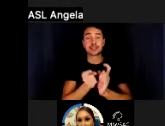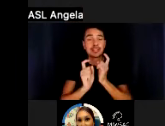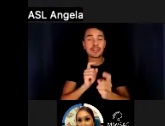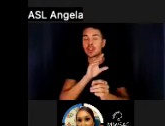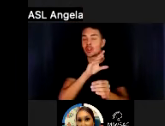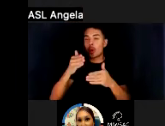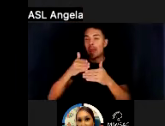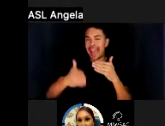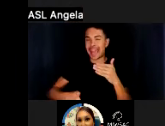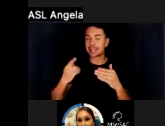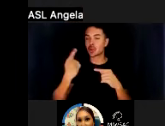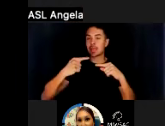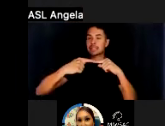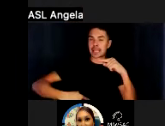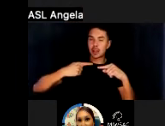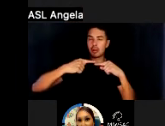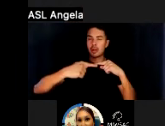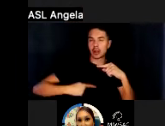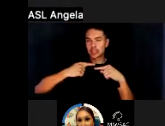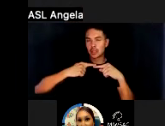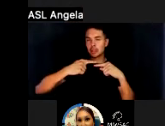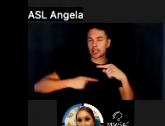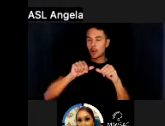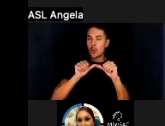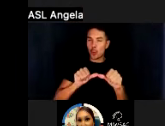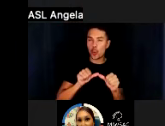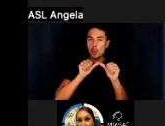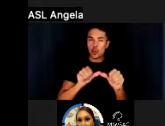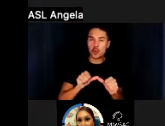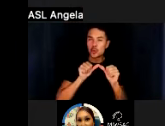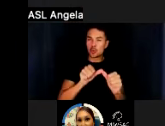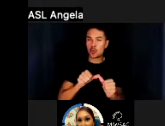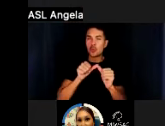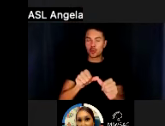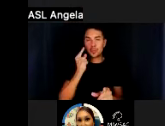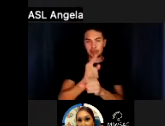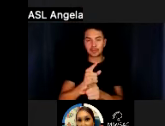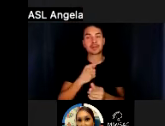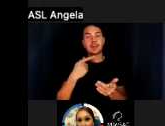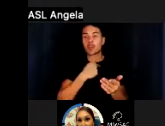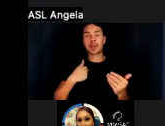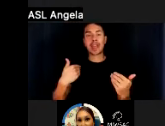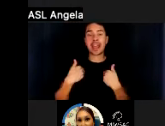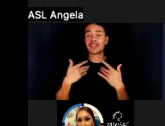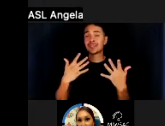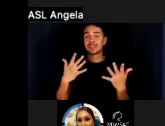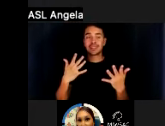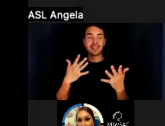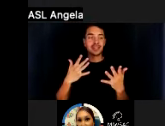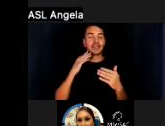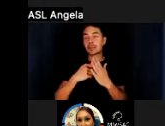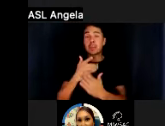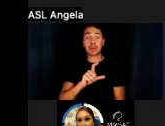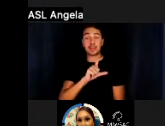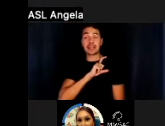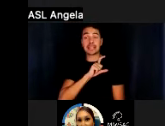when we have, people who are super engaged. We're going to have a time when we've got a great champion in law enforcement. And